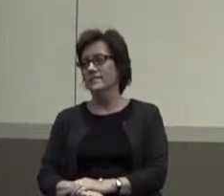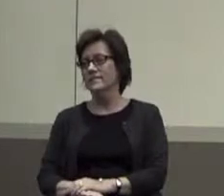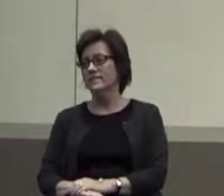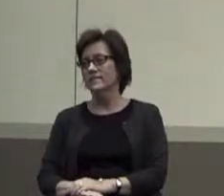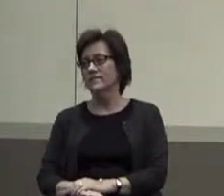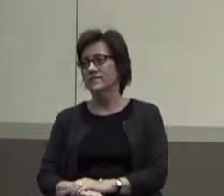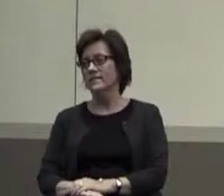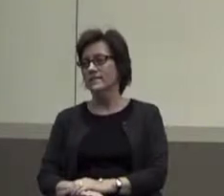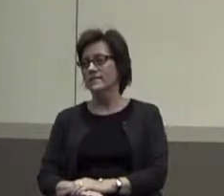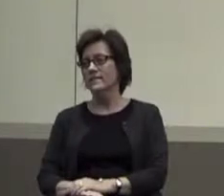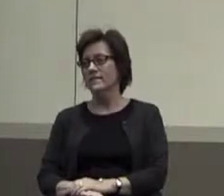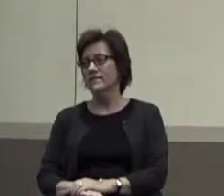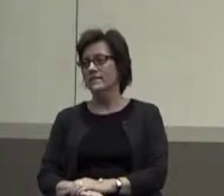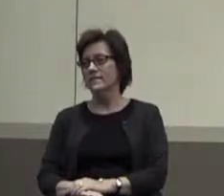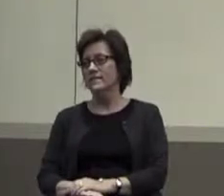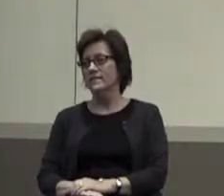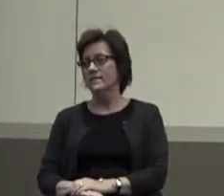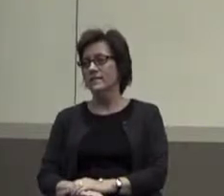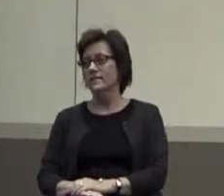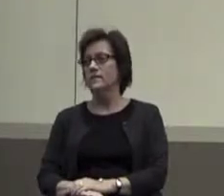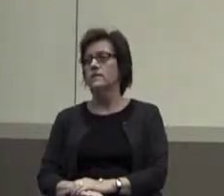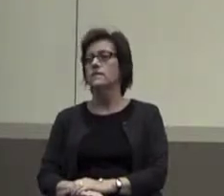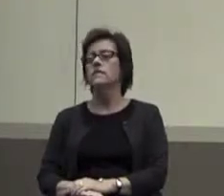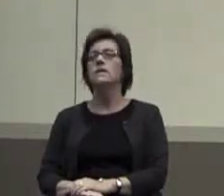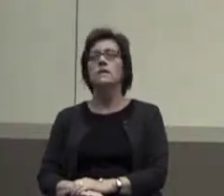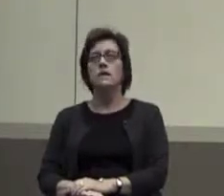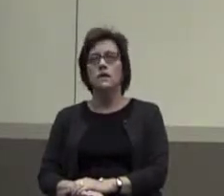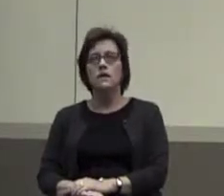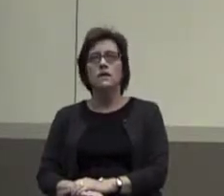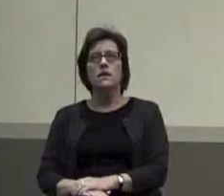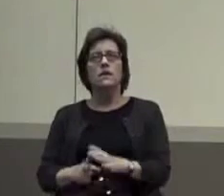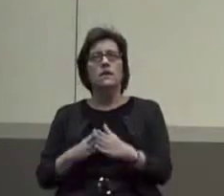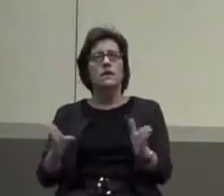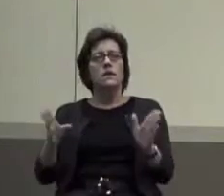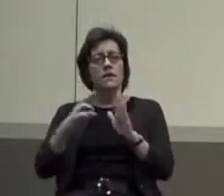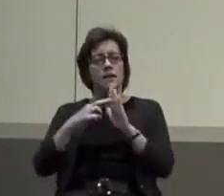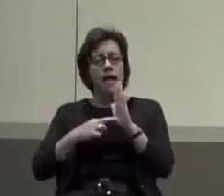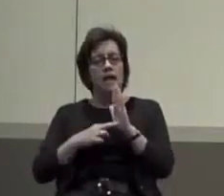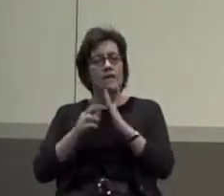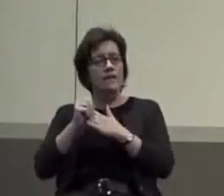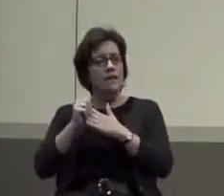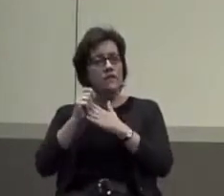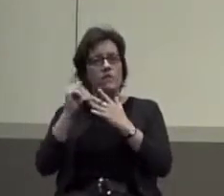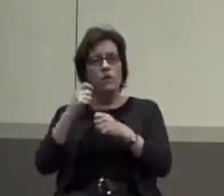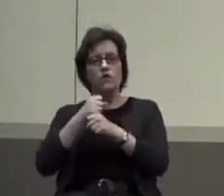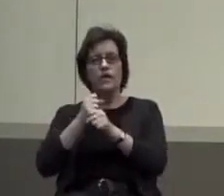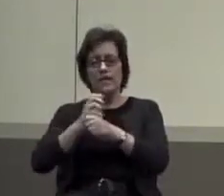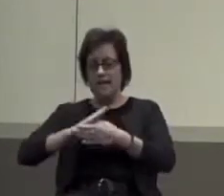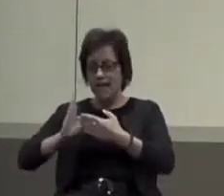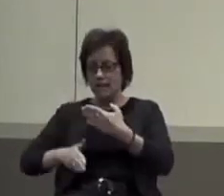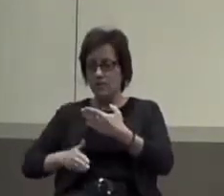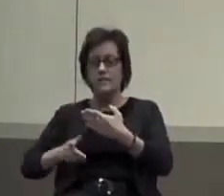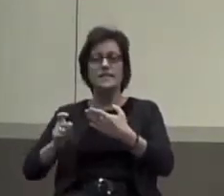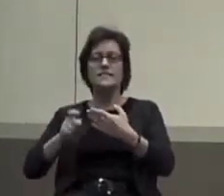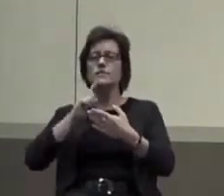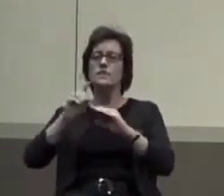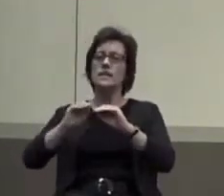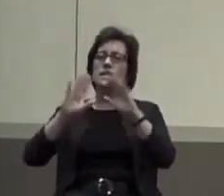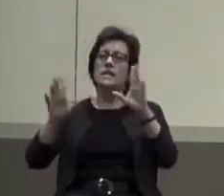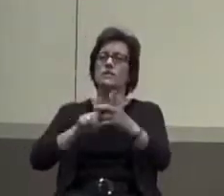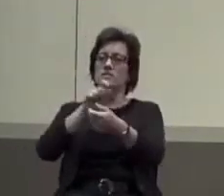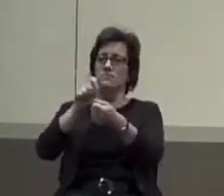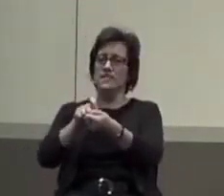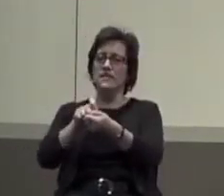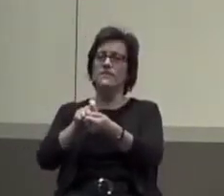Guidelines for creating consequences. The consequences need to be clear and specific. They really should